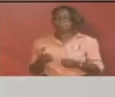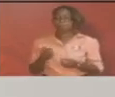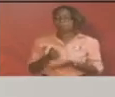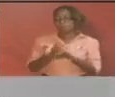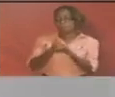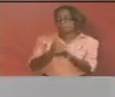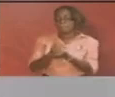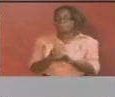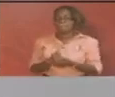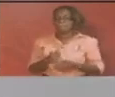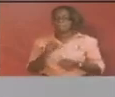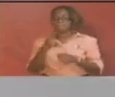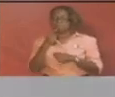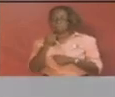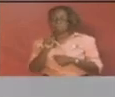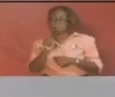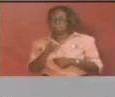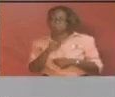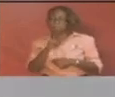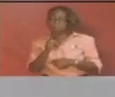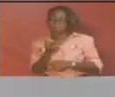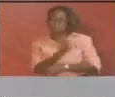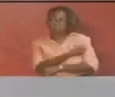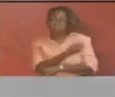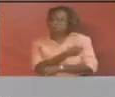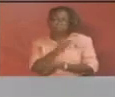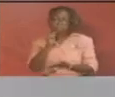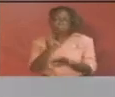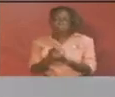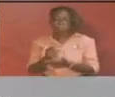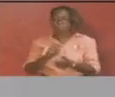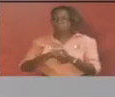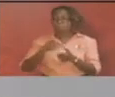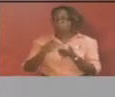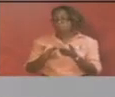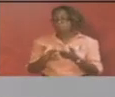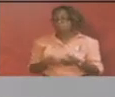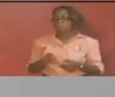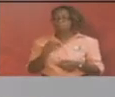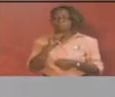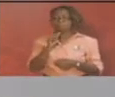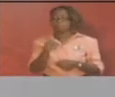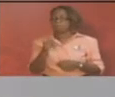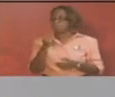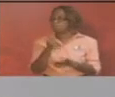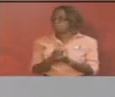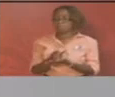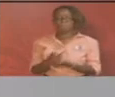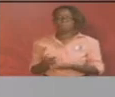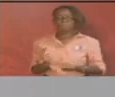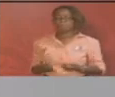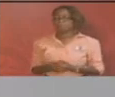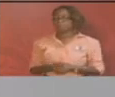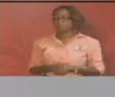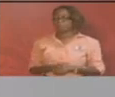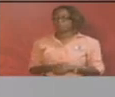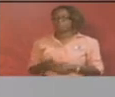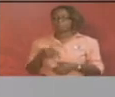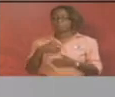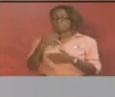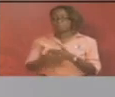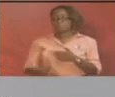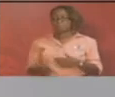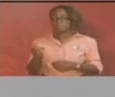you. Thank you very much, Dr. Exteval. And we go to AZP News now, please.